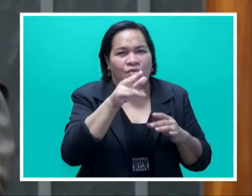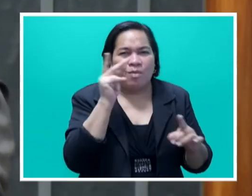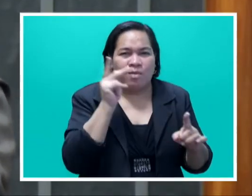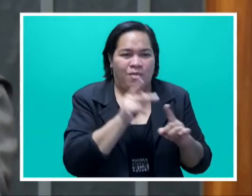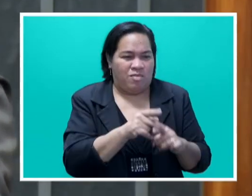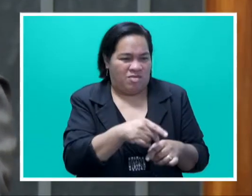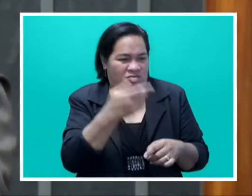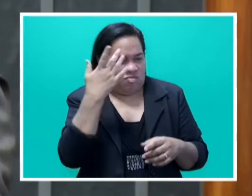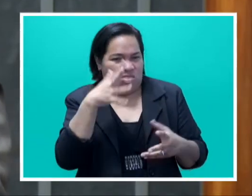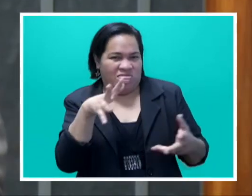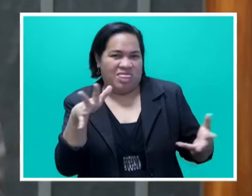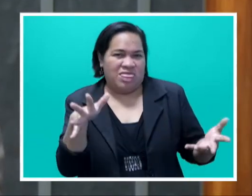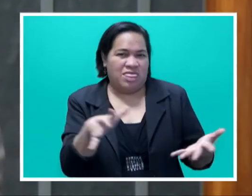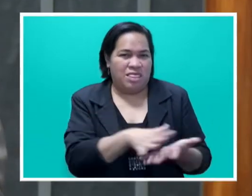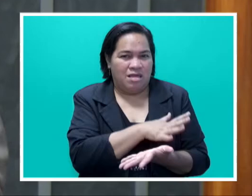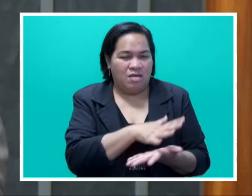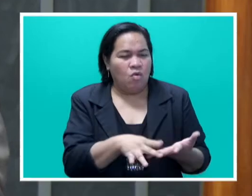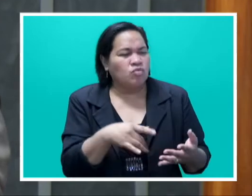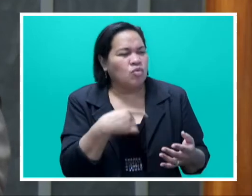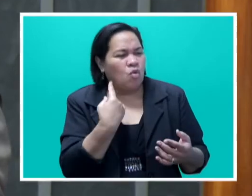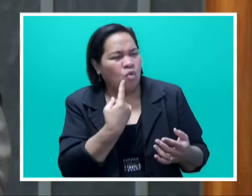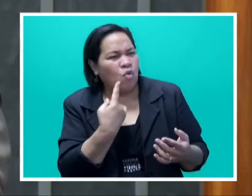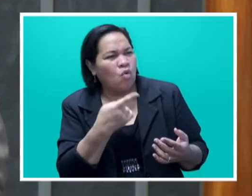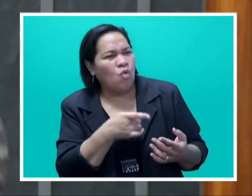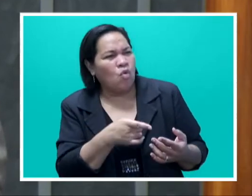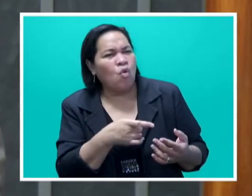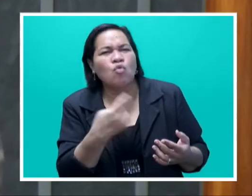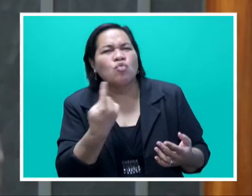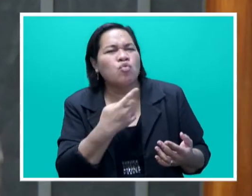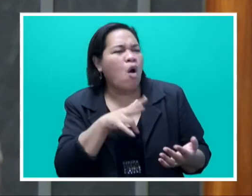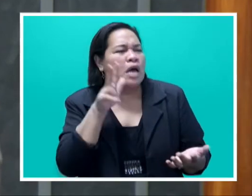add, who is that who have signed the